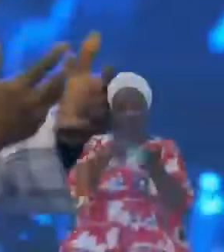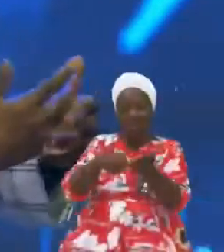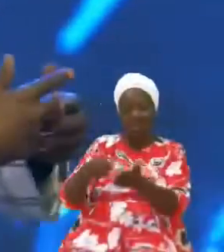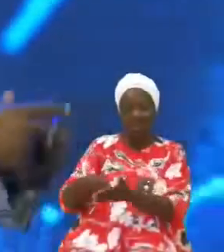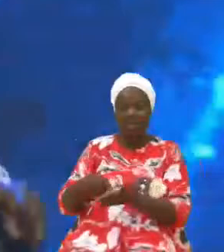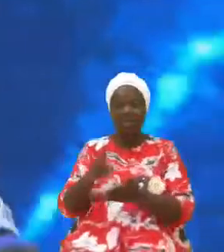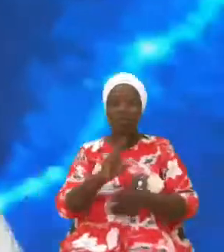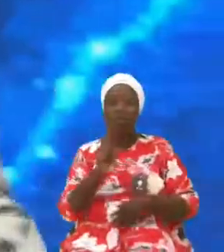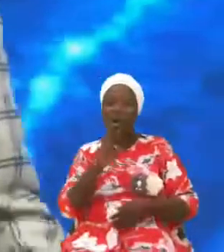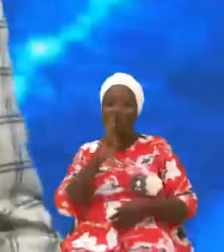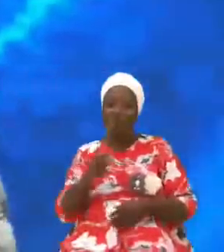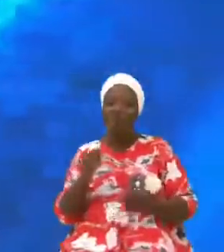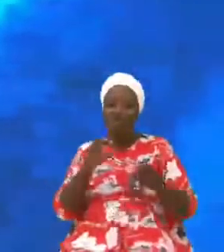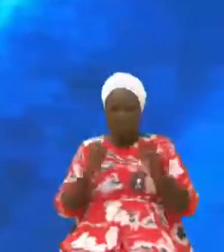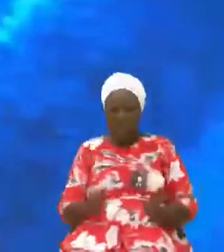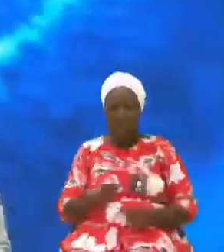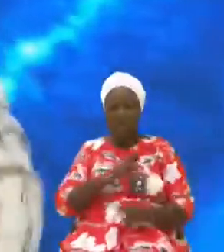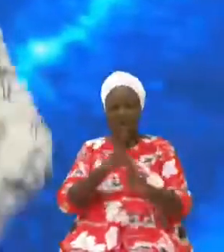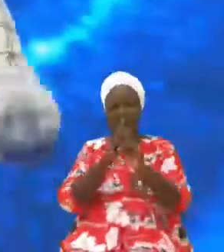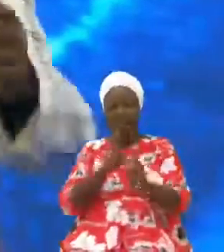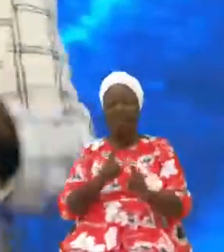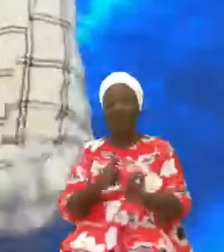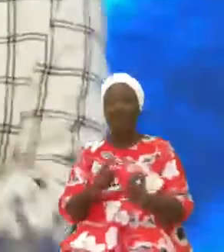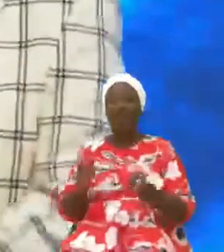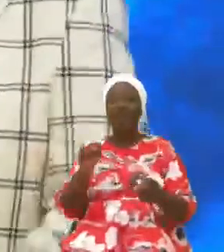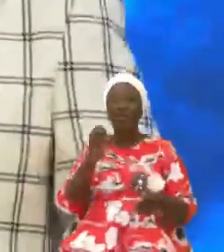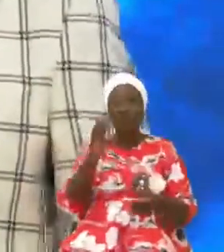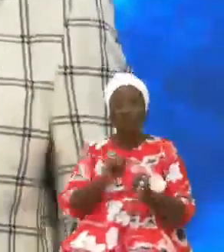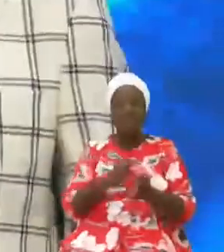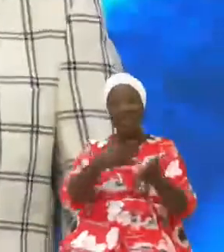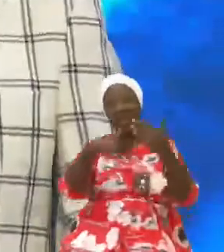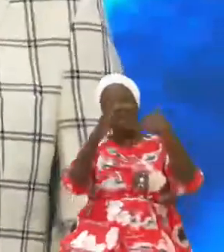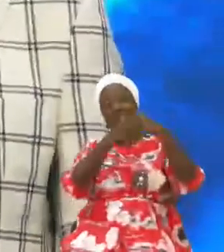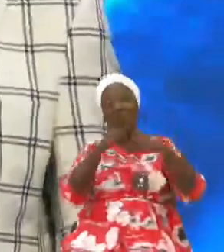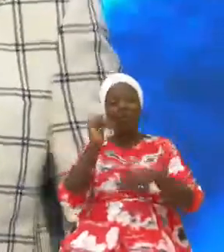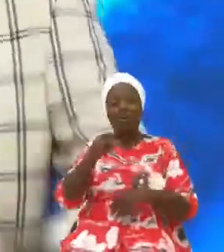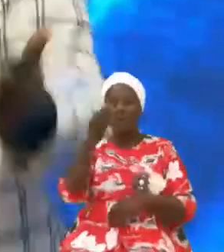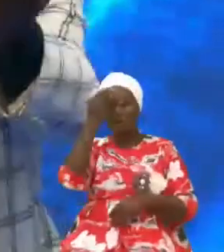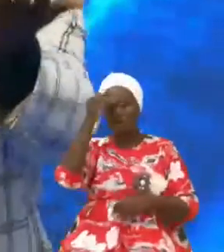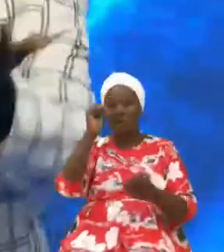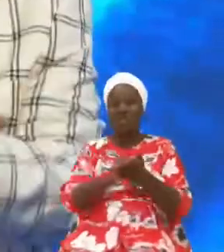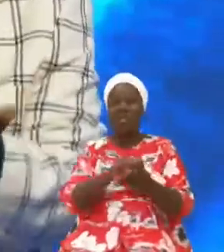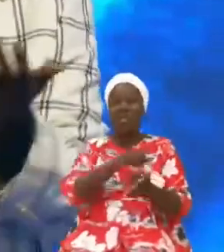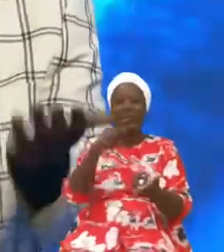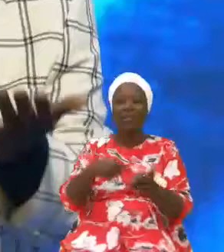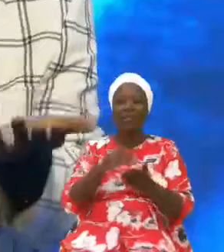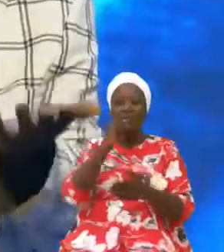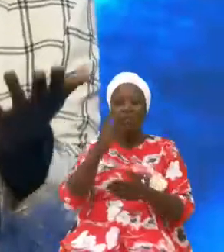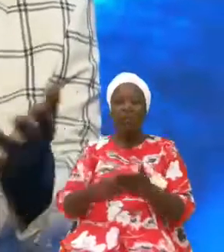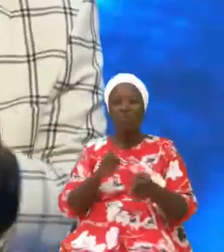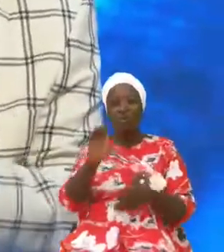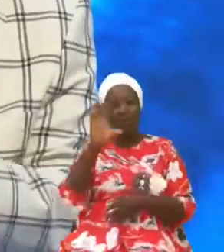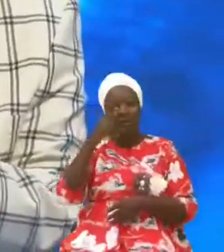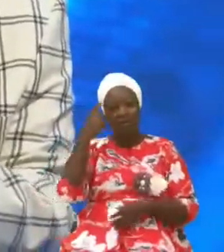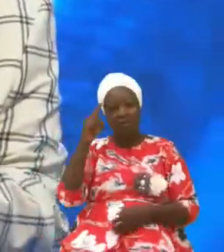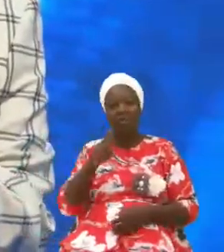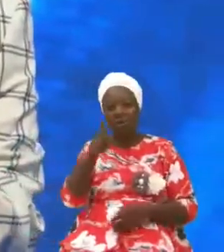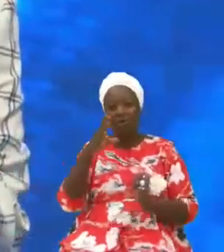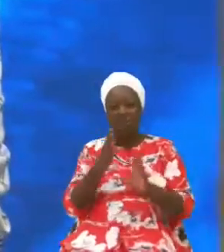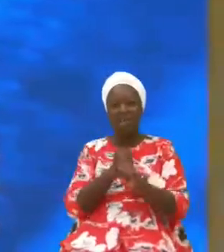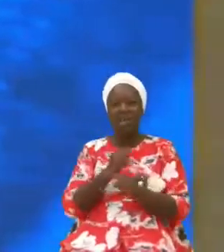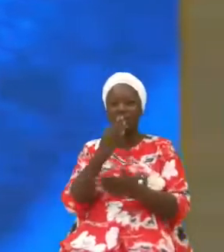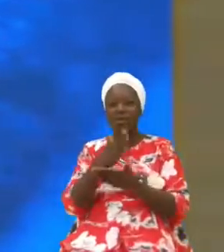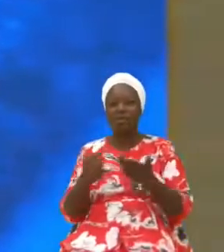call and we say, you want this, you want this, where are you? Immediately you respond so that heaven will know